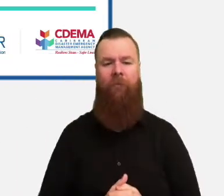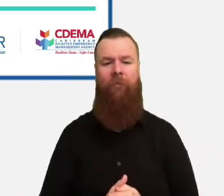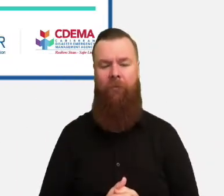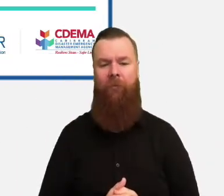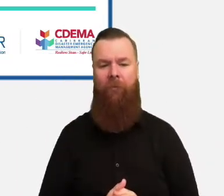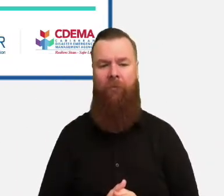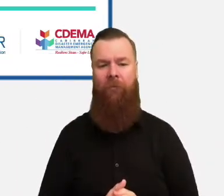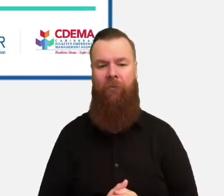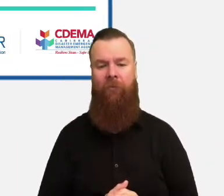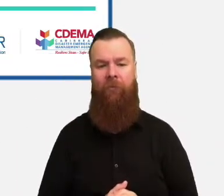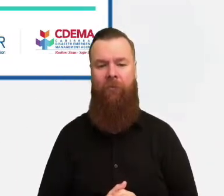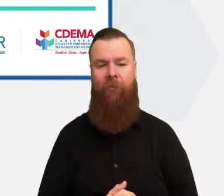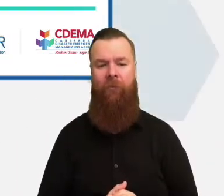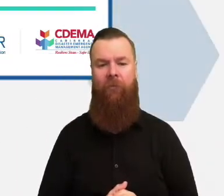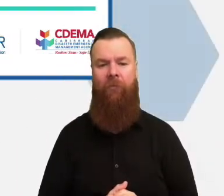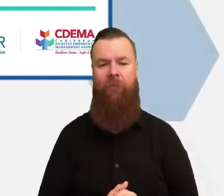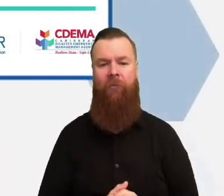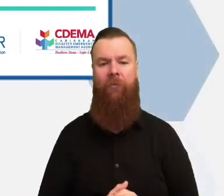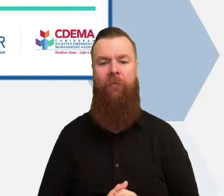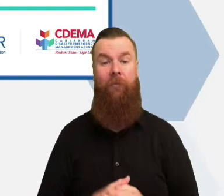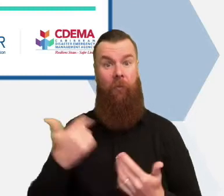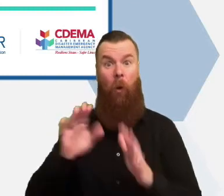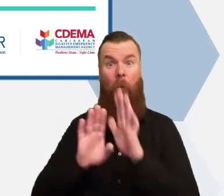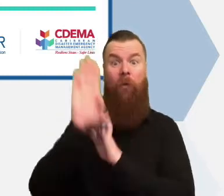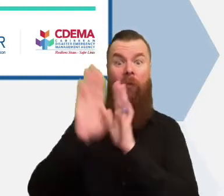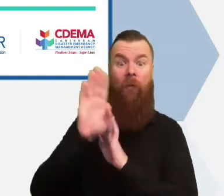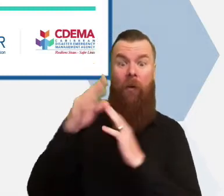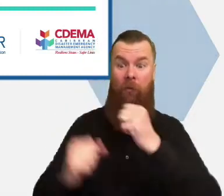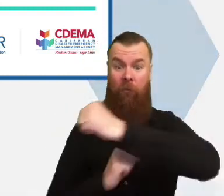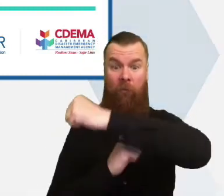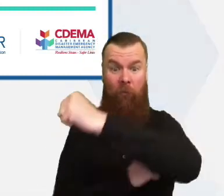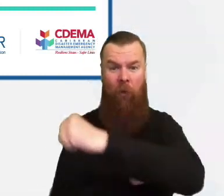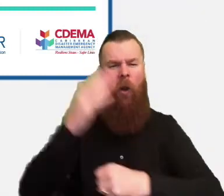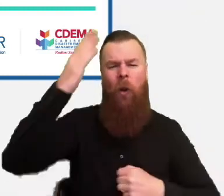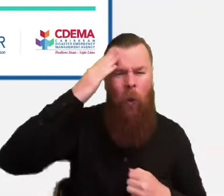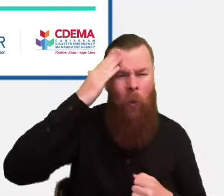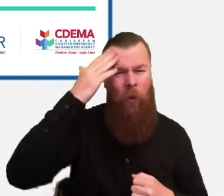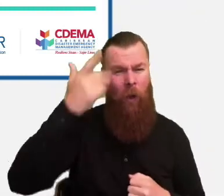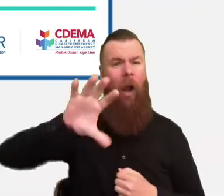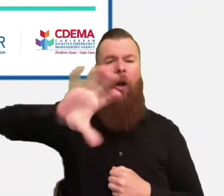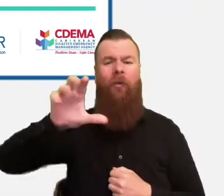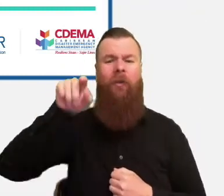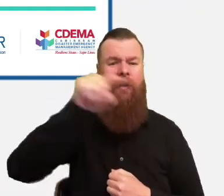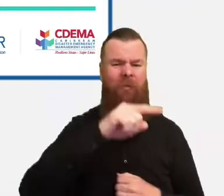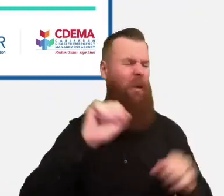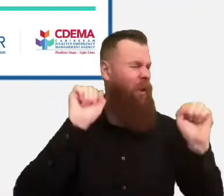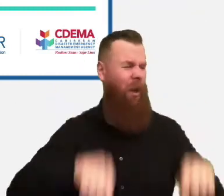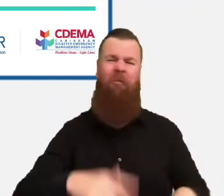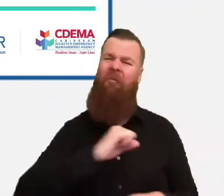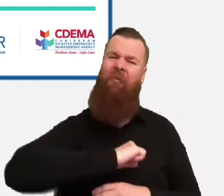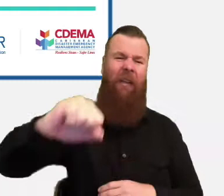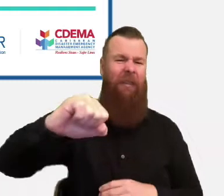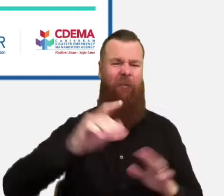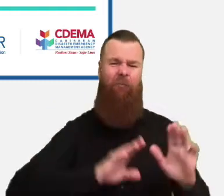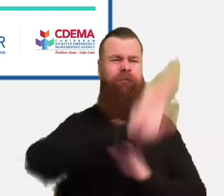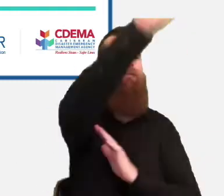the capacity of each nation will be different. They will have a different level of tolerance to the amount of critical services that